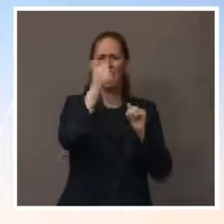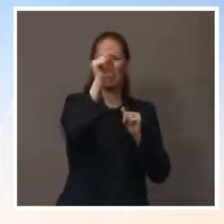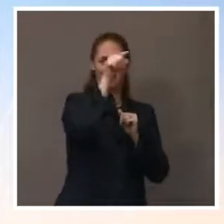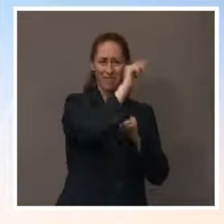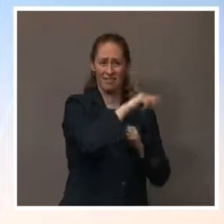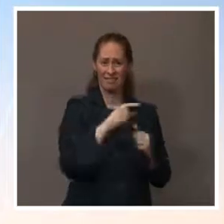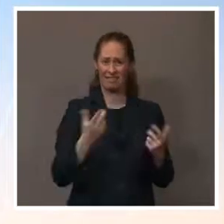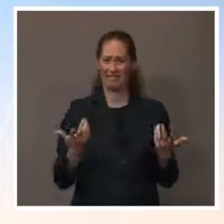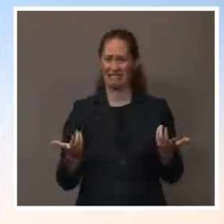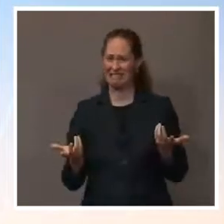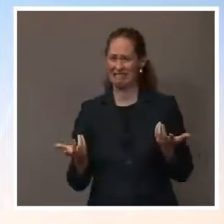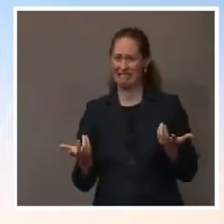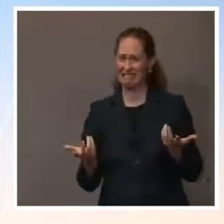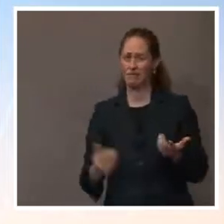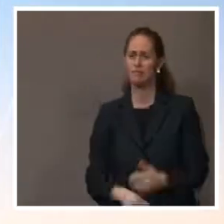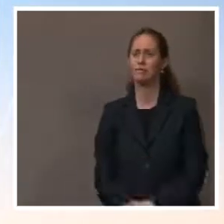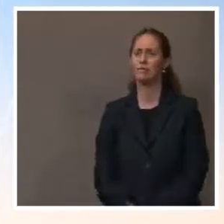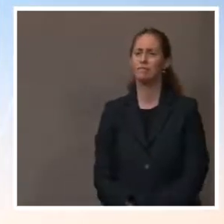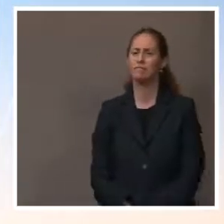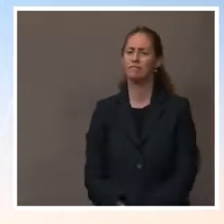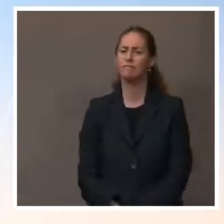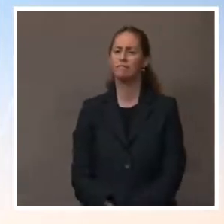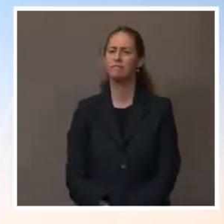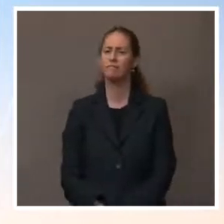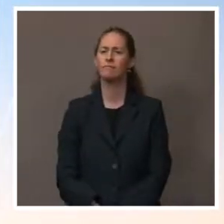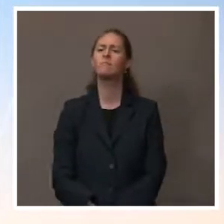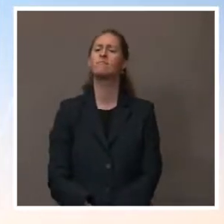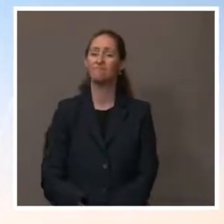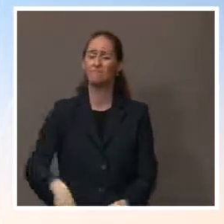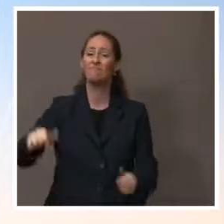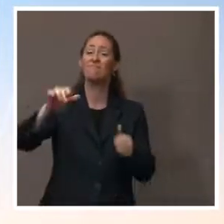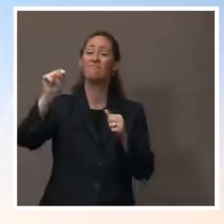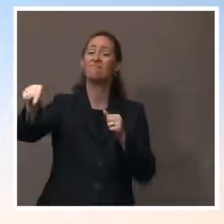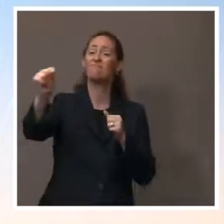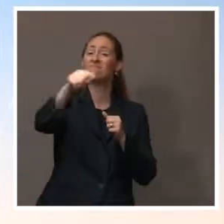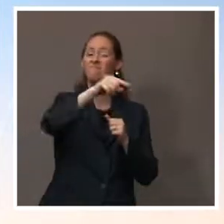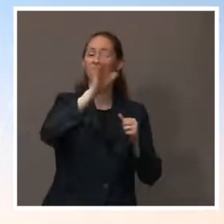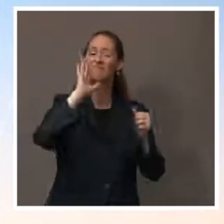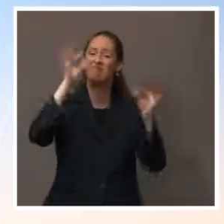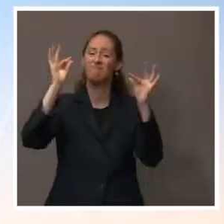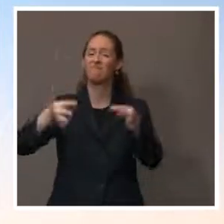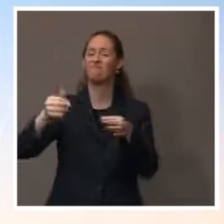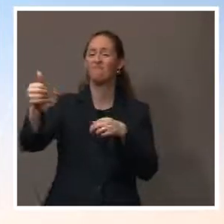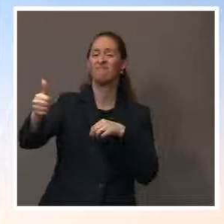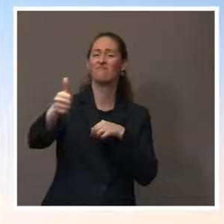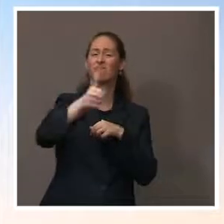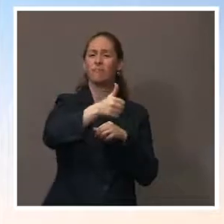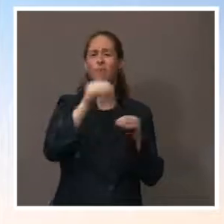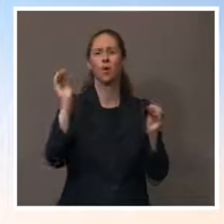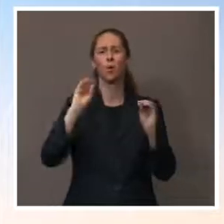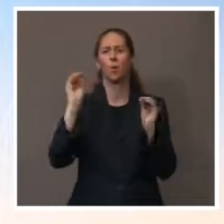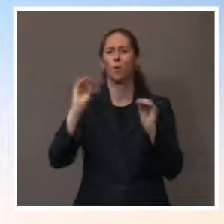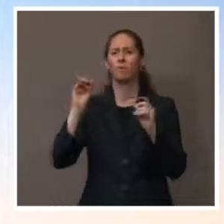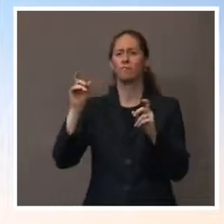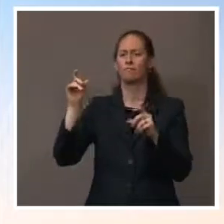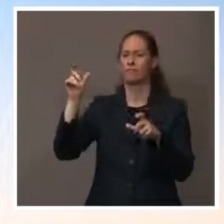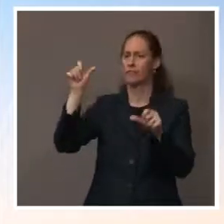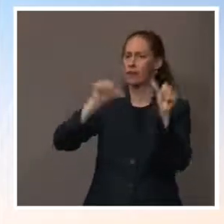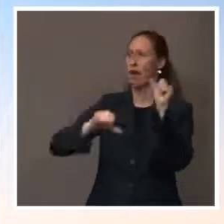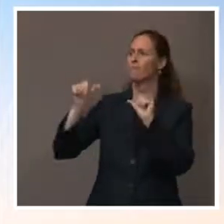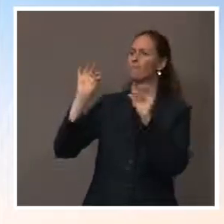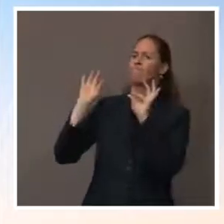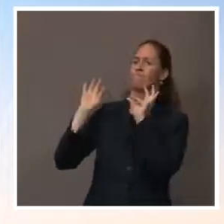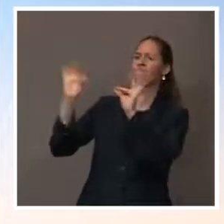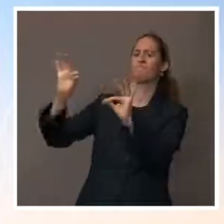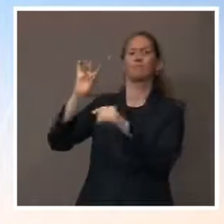through science about 70%. 70% was a bold, ambitious goal we set to continue to drive to get more people vaccinated